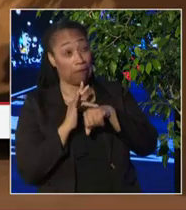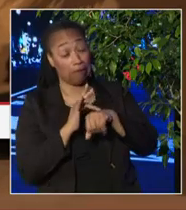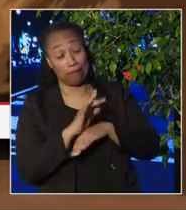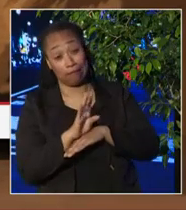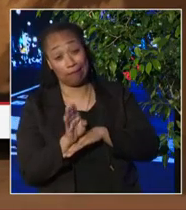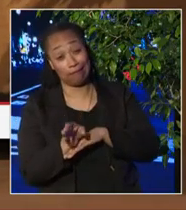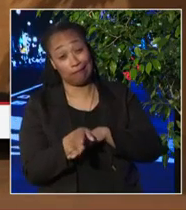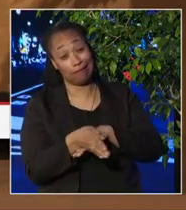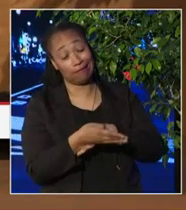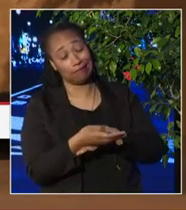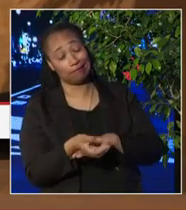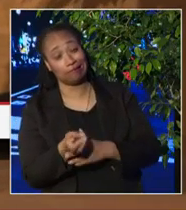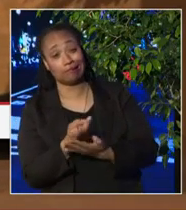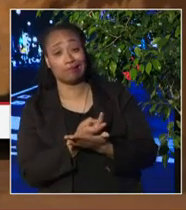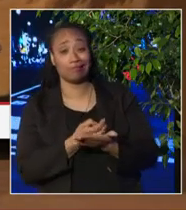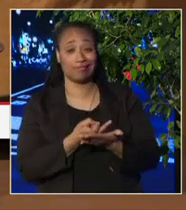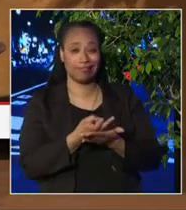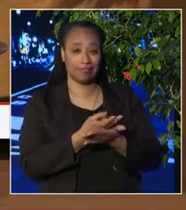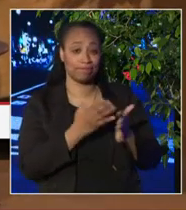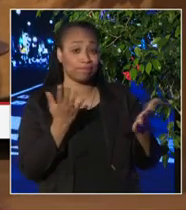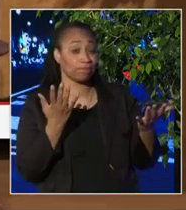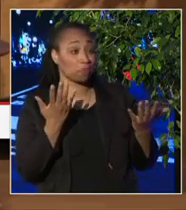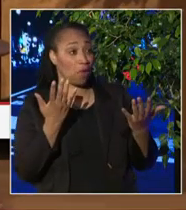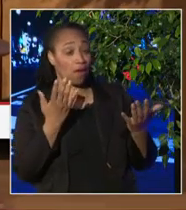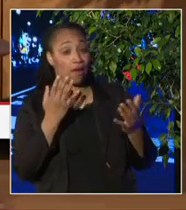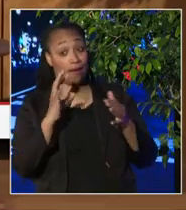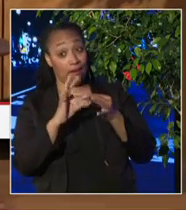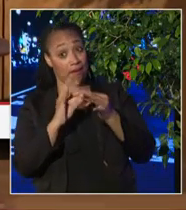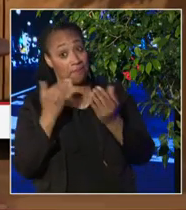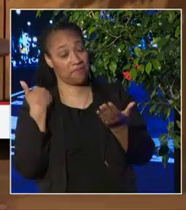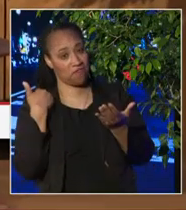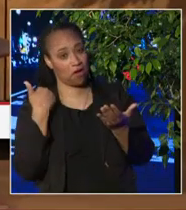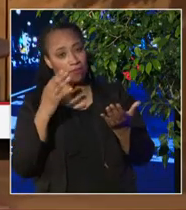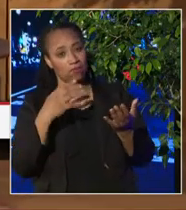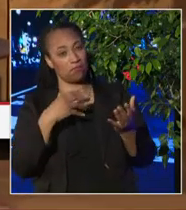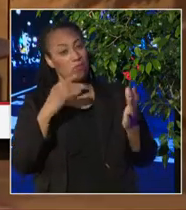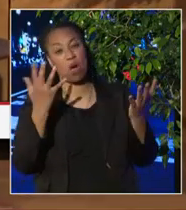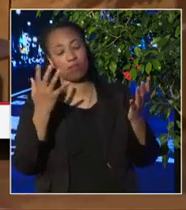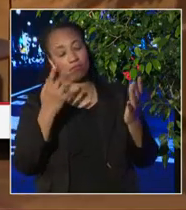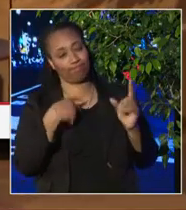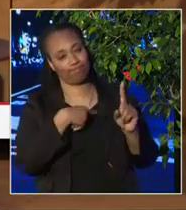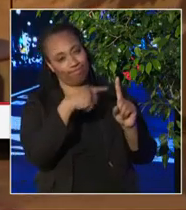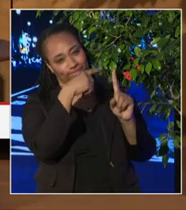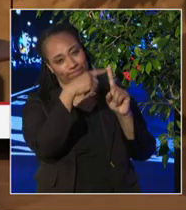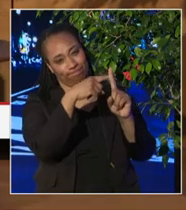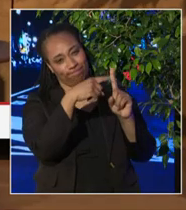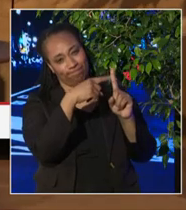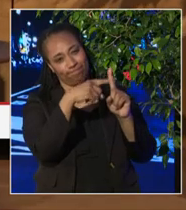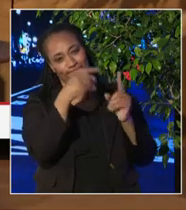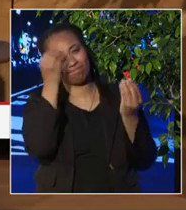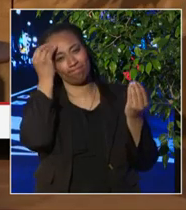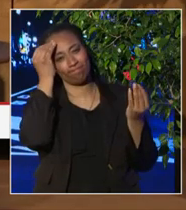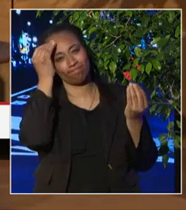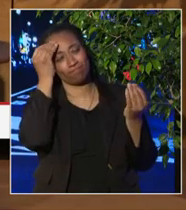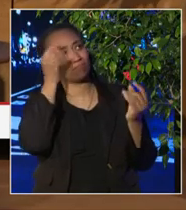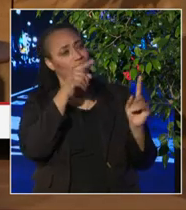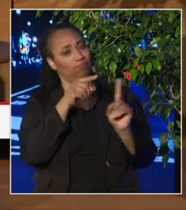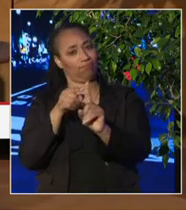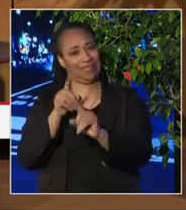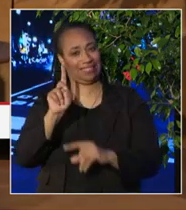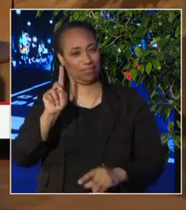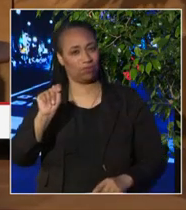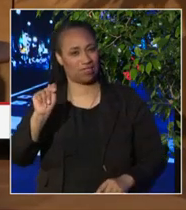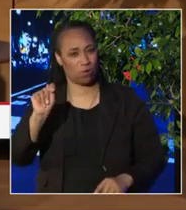this before. I remain very optimistic about the downtown, very bullish about the future of the District